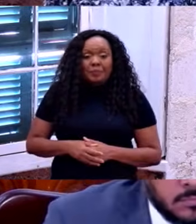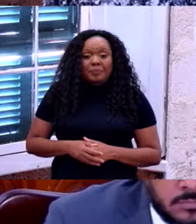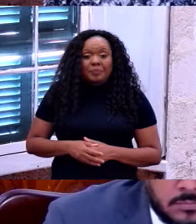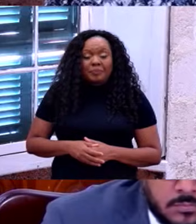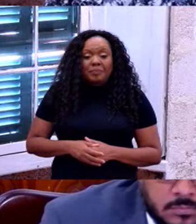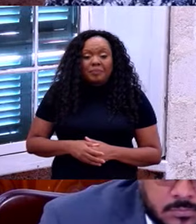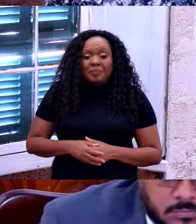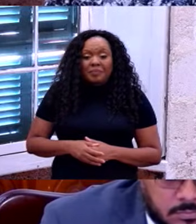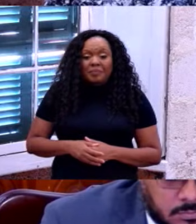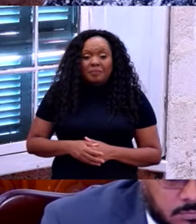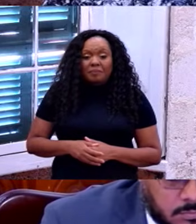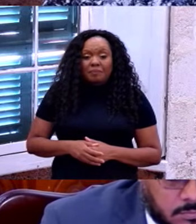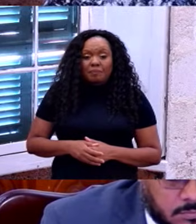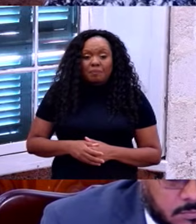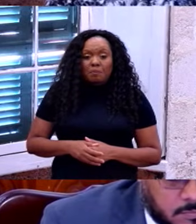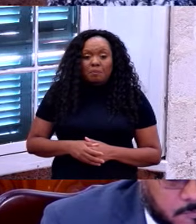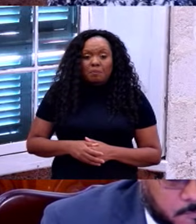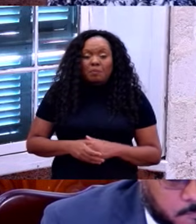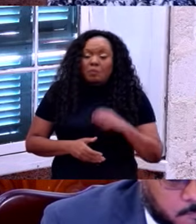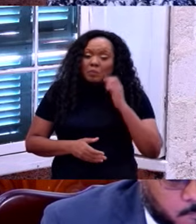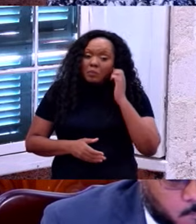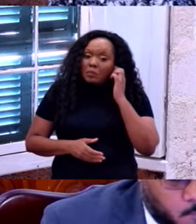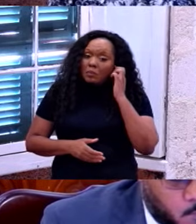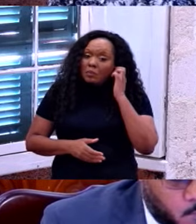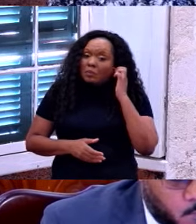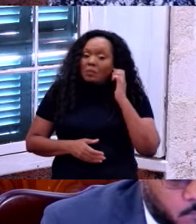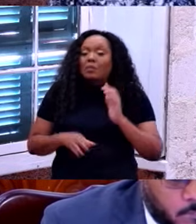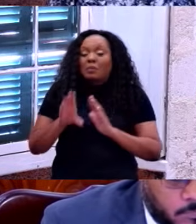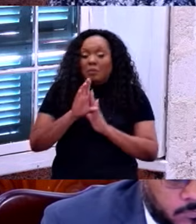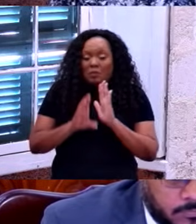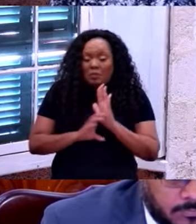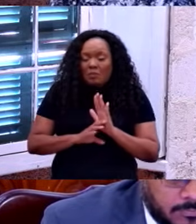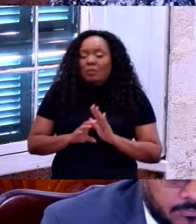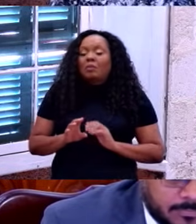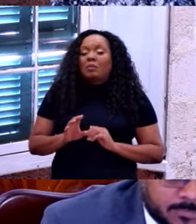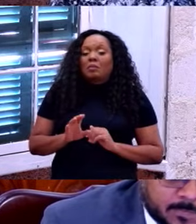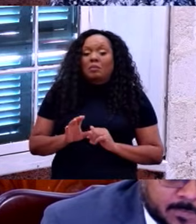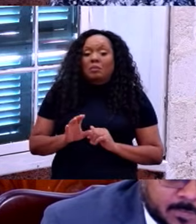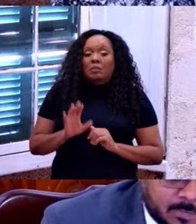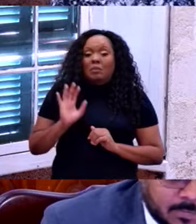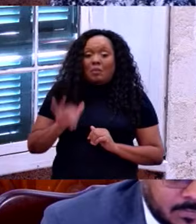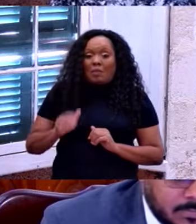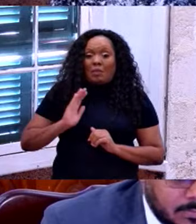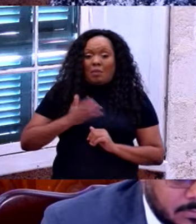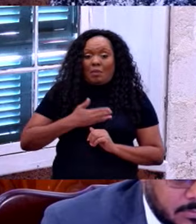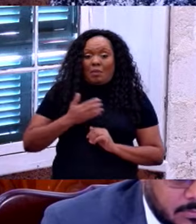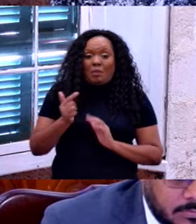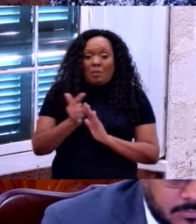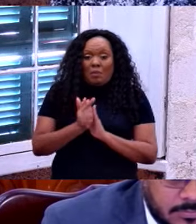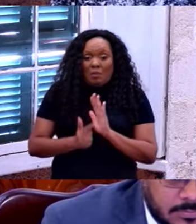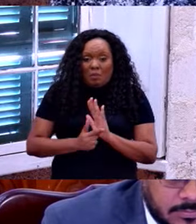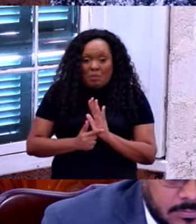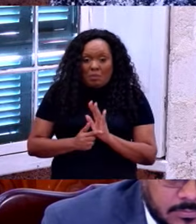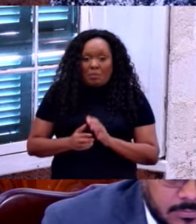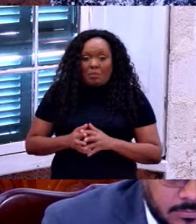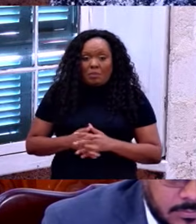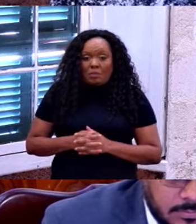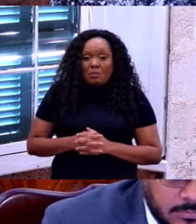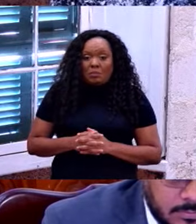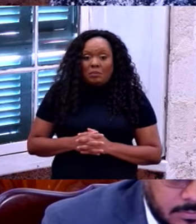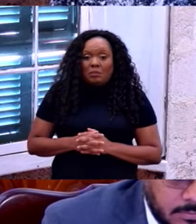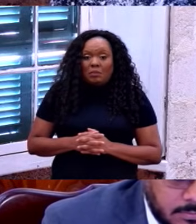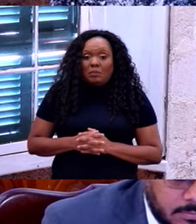the position, our law. And what I am concerned about is why we